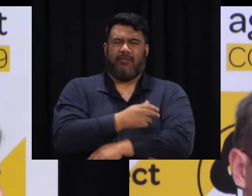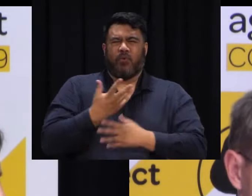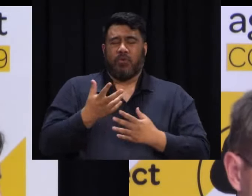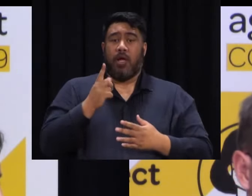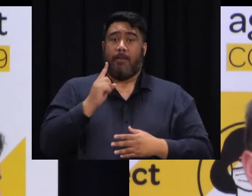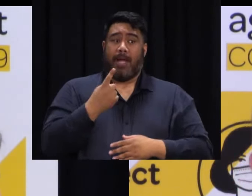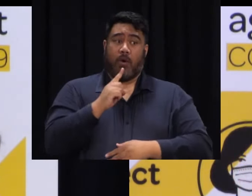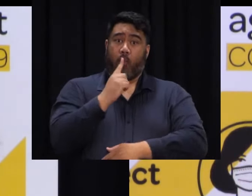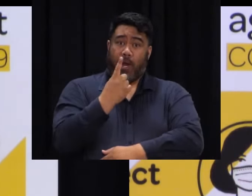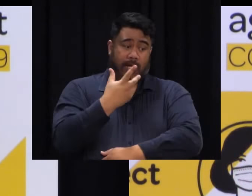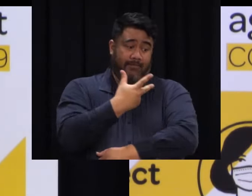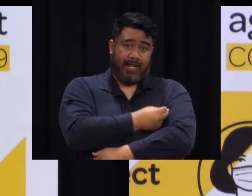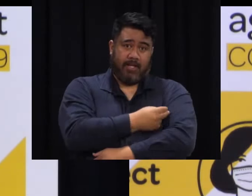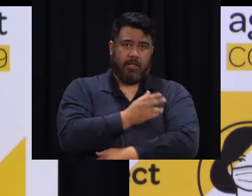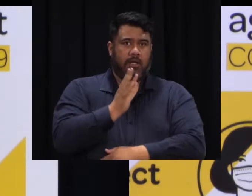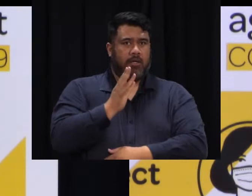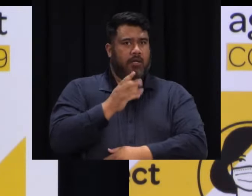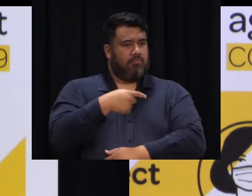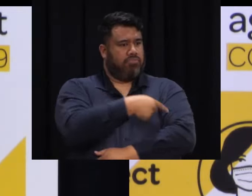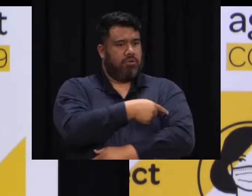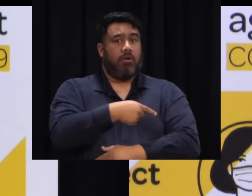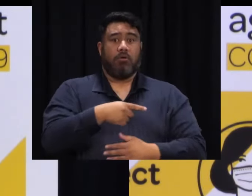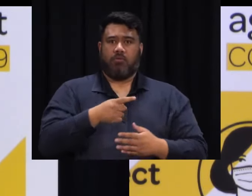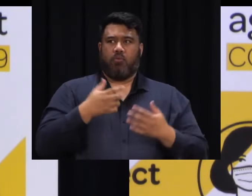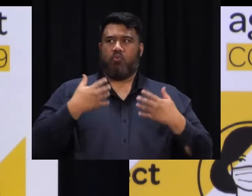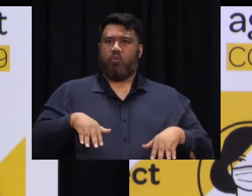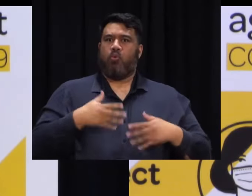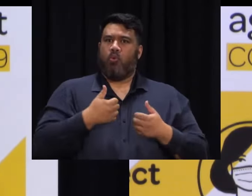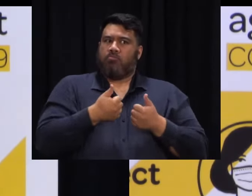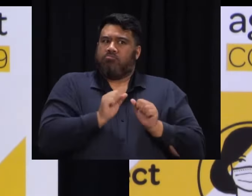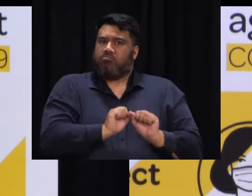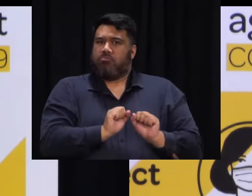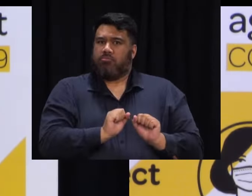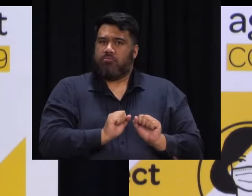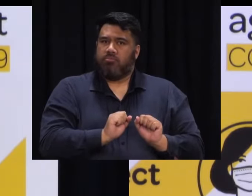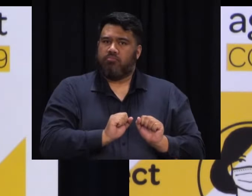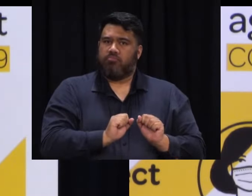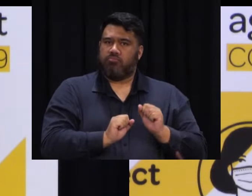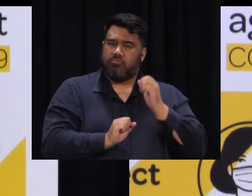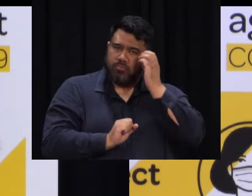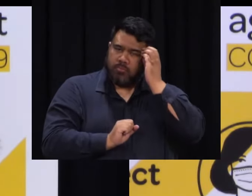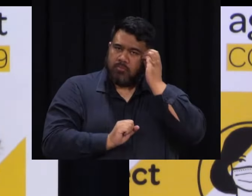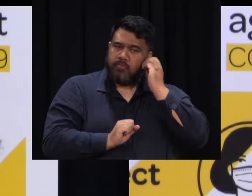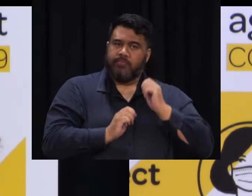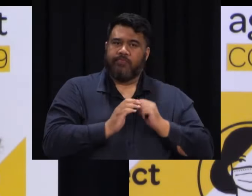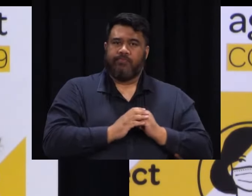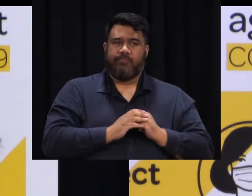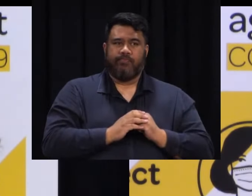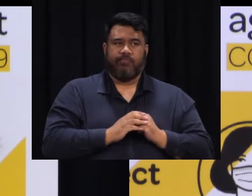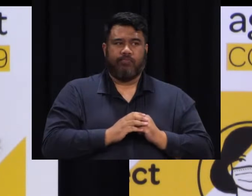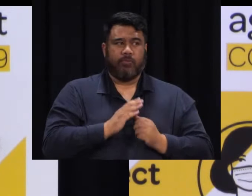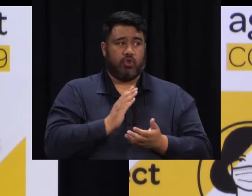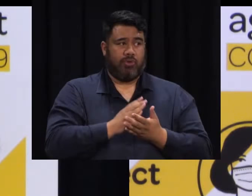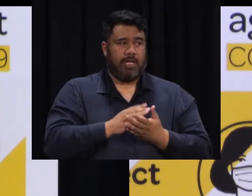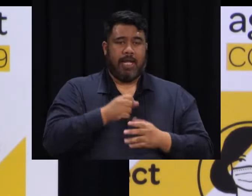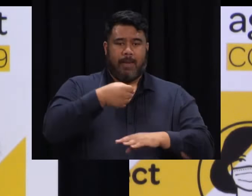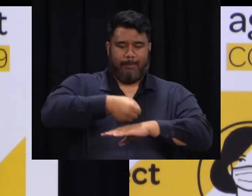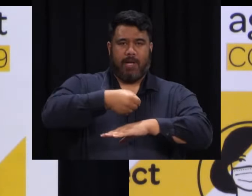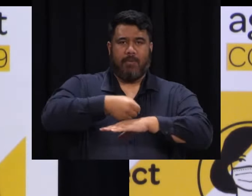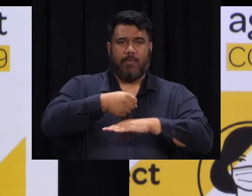protective. With the Pfizer, we've seen that, including against Delta, and 90% minimum. Right